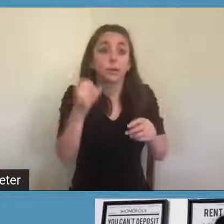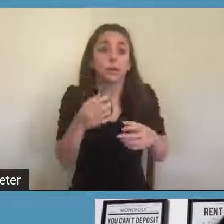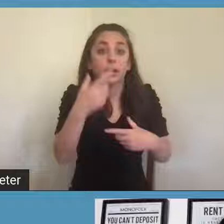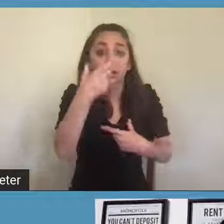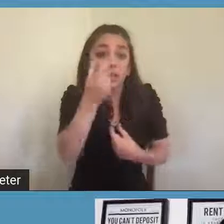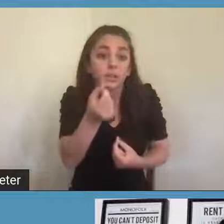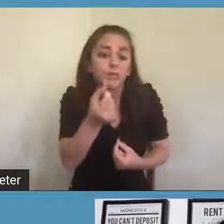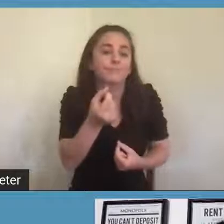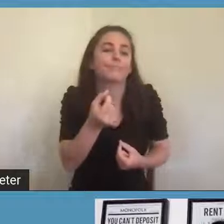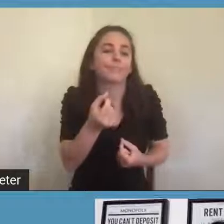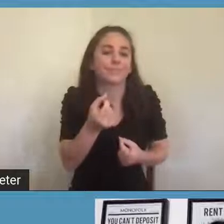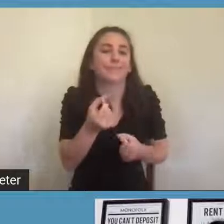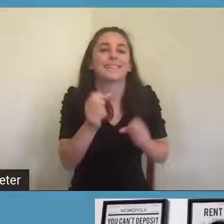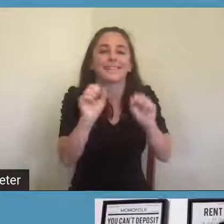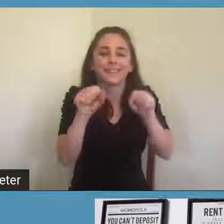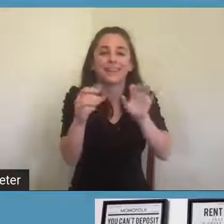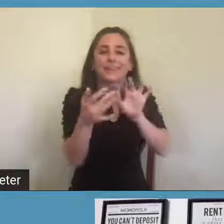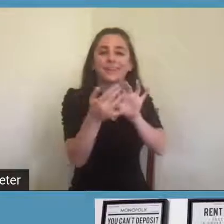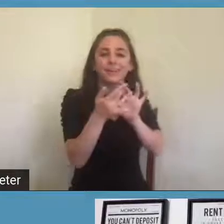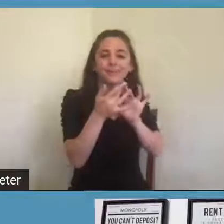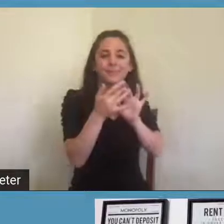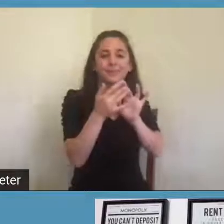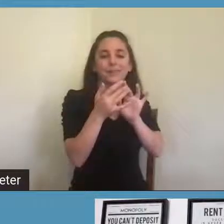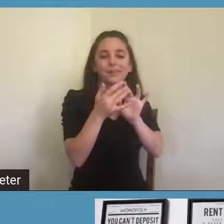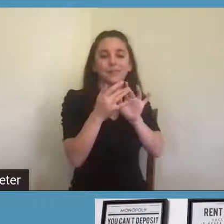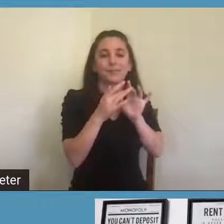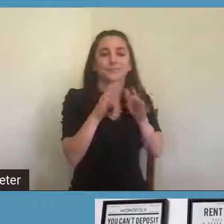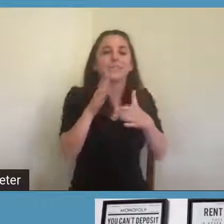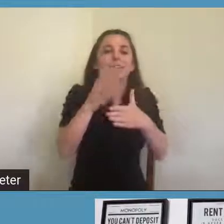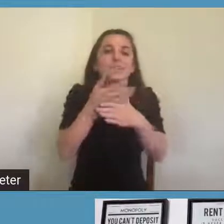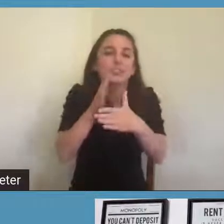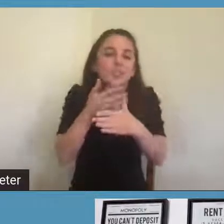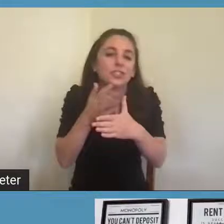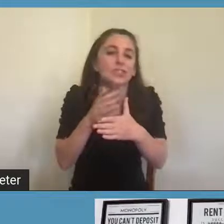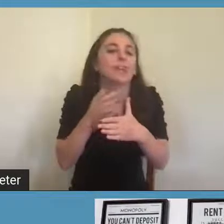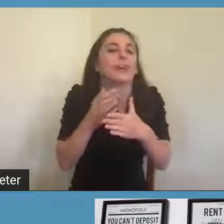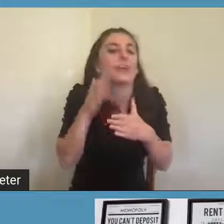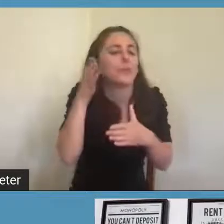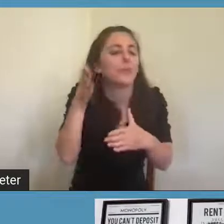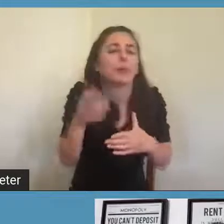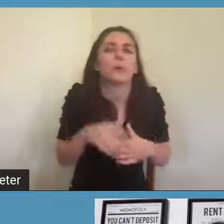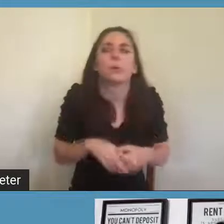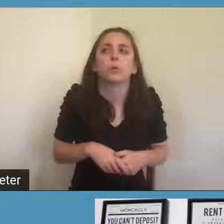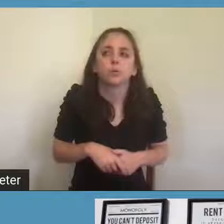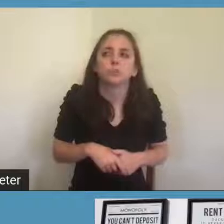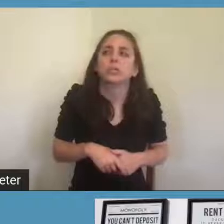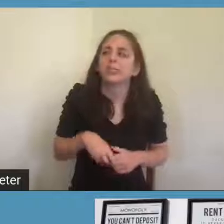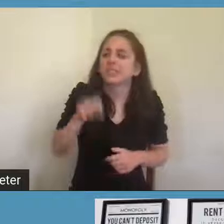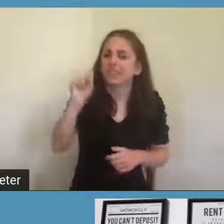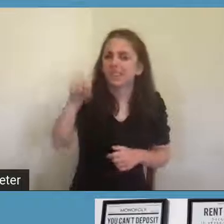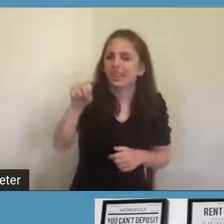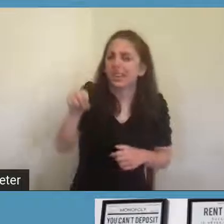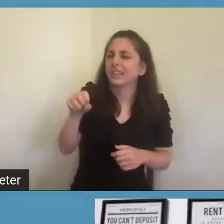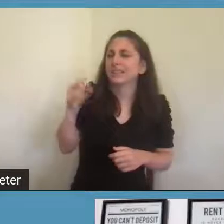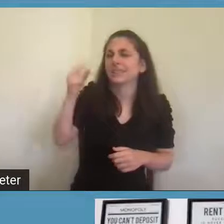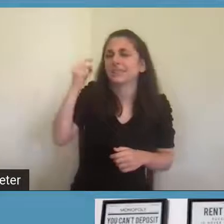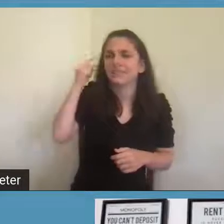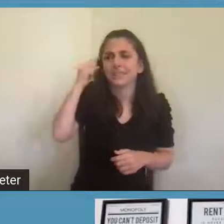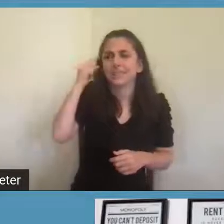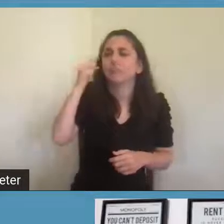happy to share that with you as well. Yeah, that sounds like a great resource for the toolkit for this module as